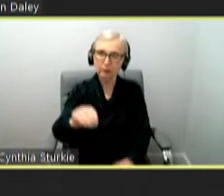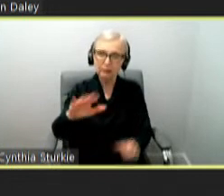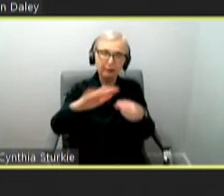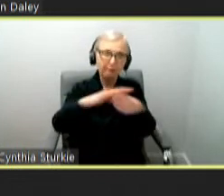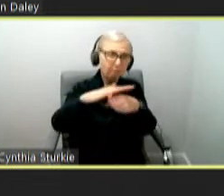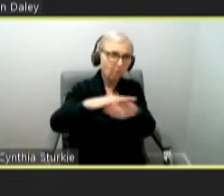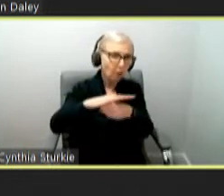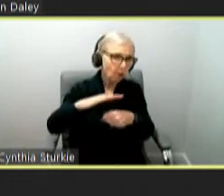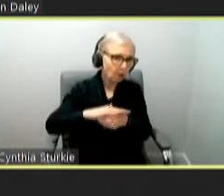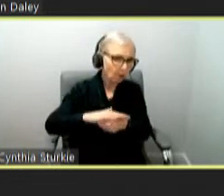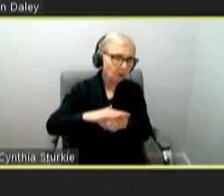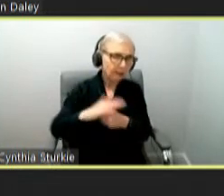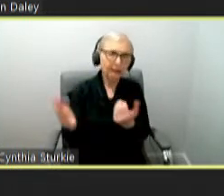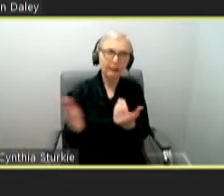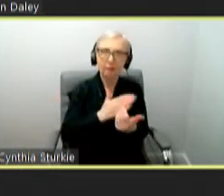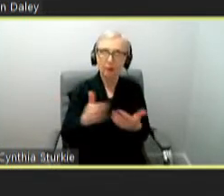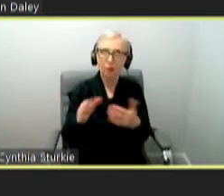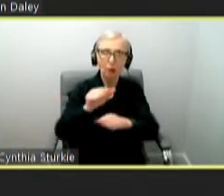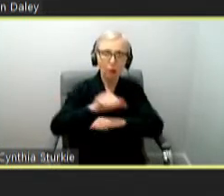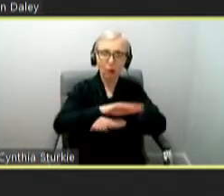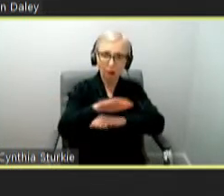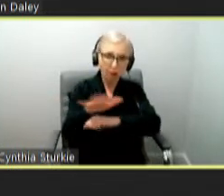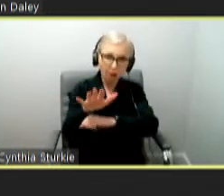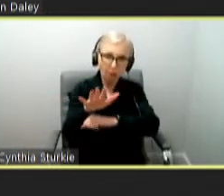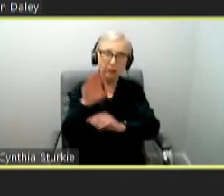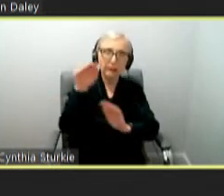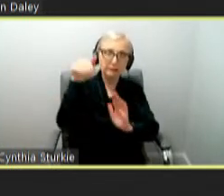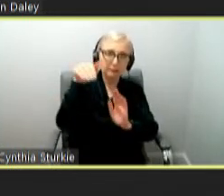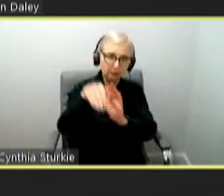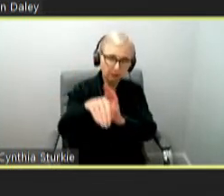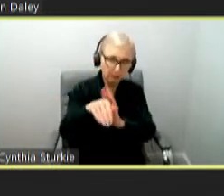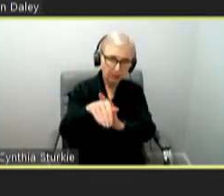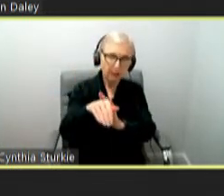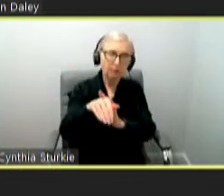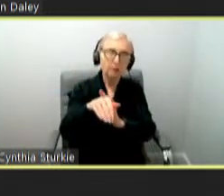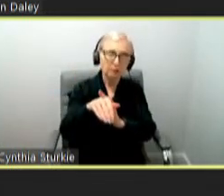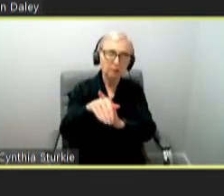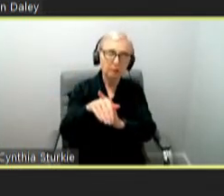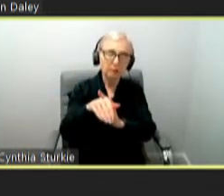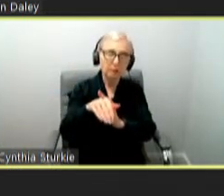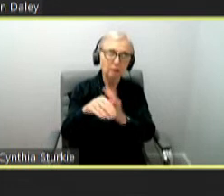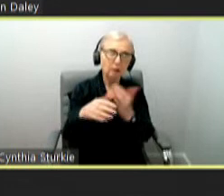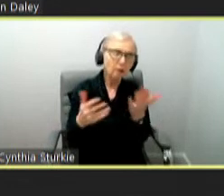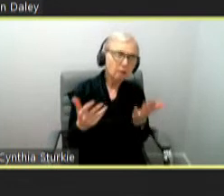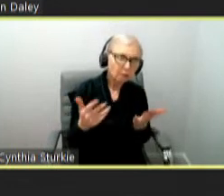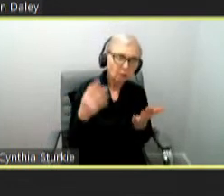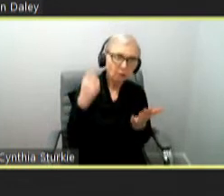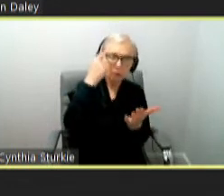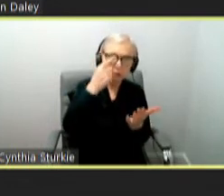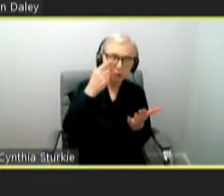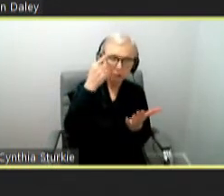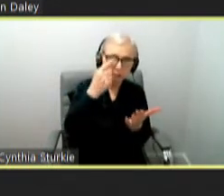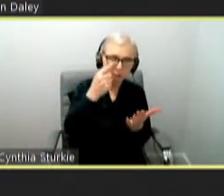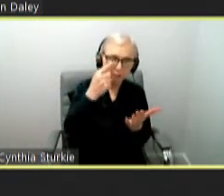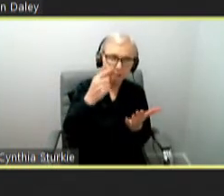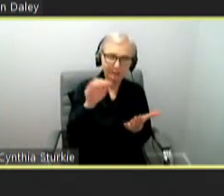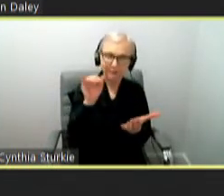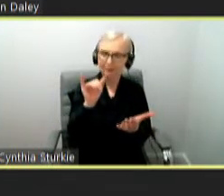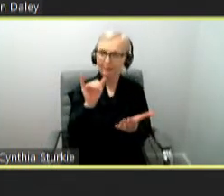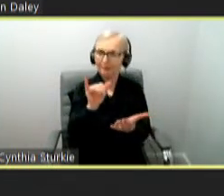even though the COVID hospitalizations have been going down. So I wondered if that's